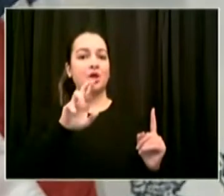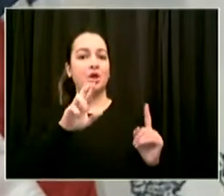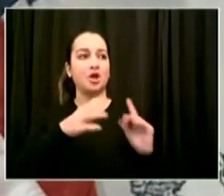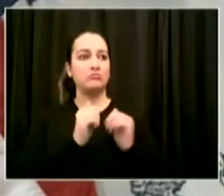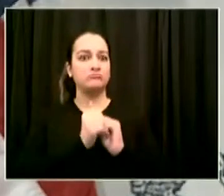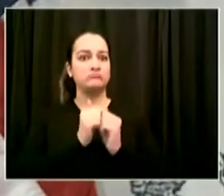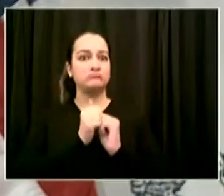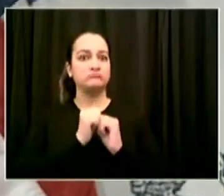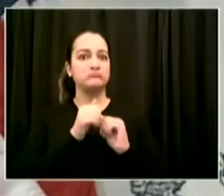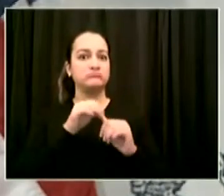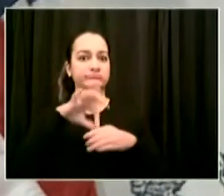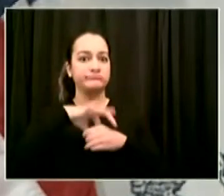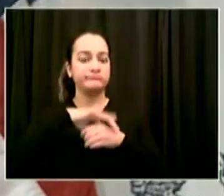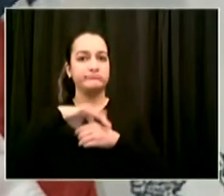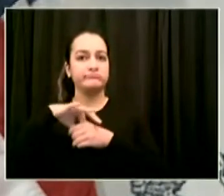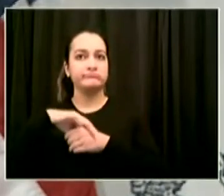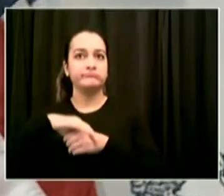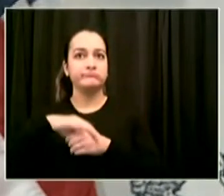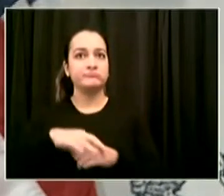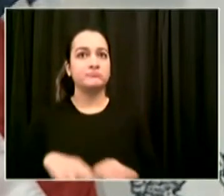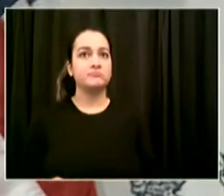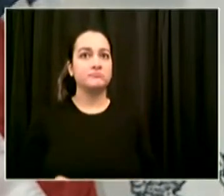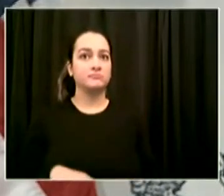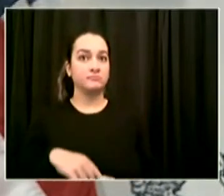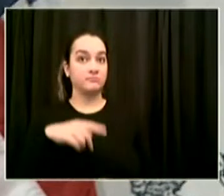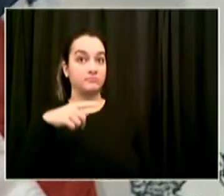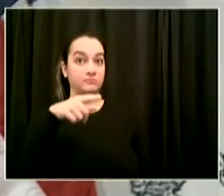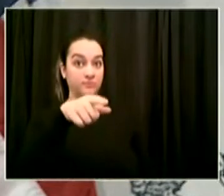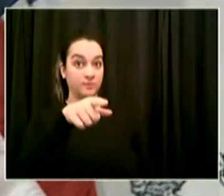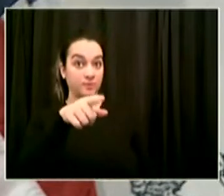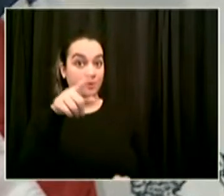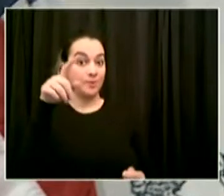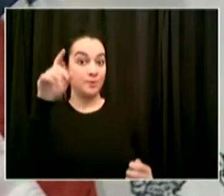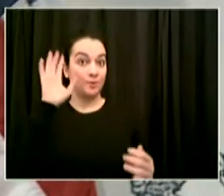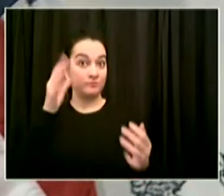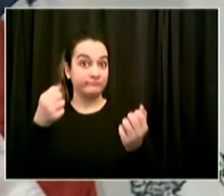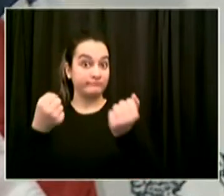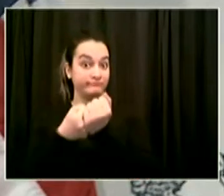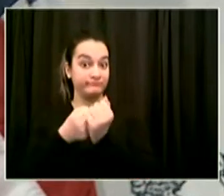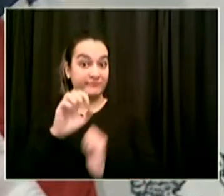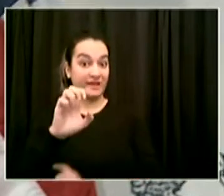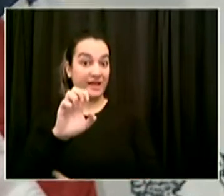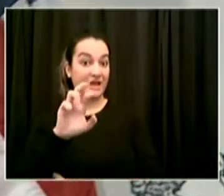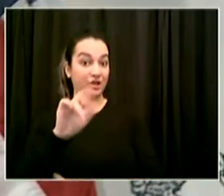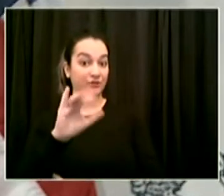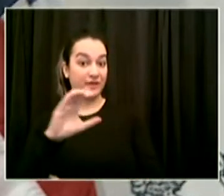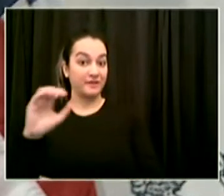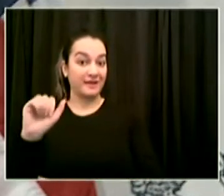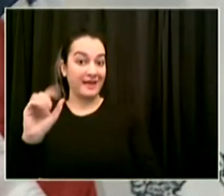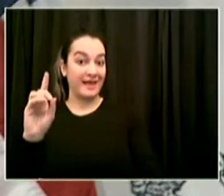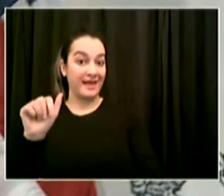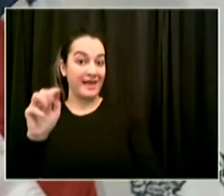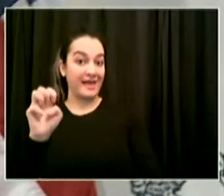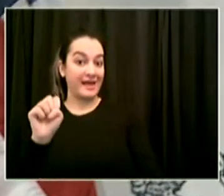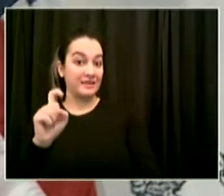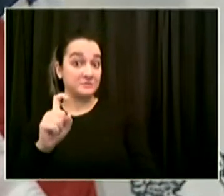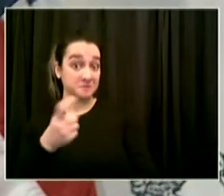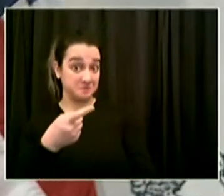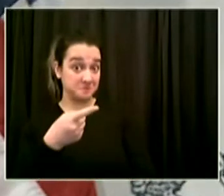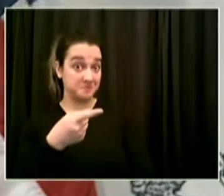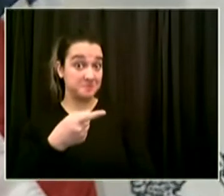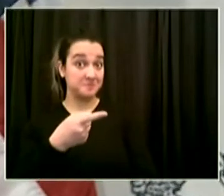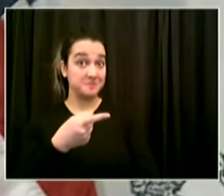Amanda, thank you for the question. I do not have a plan at this moment to get involved. I don't rule out getting involved.